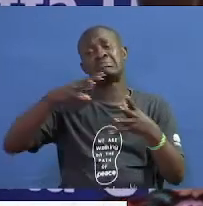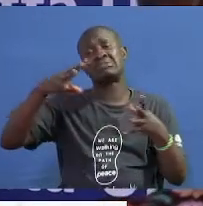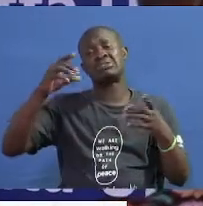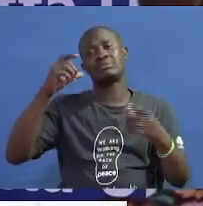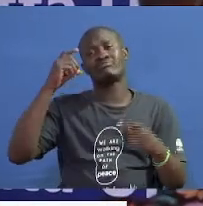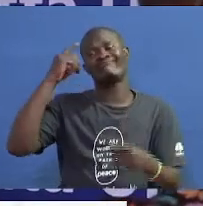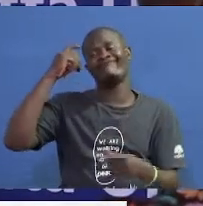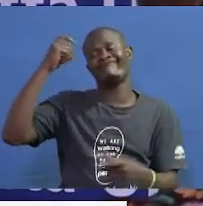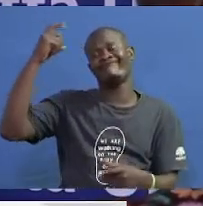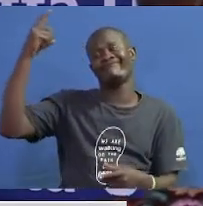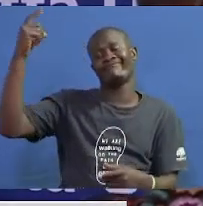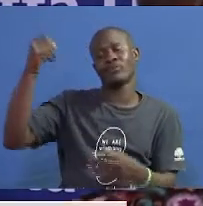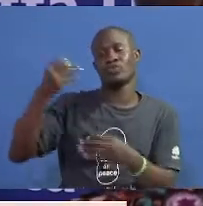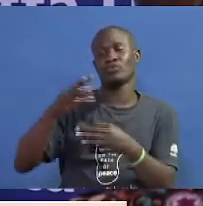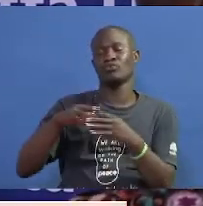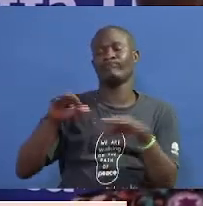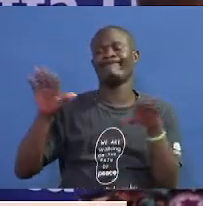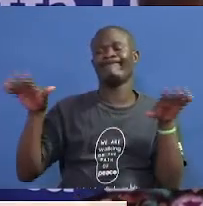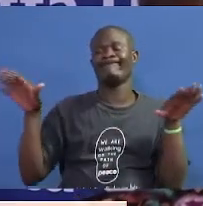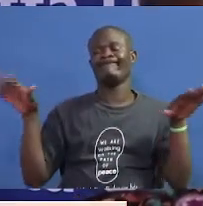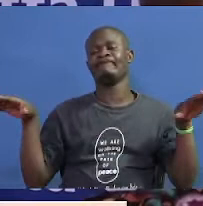Institute and Butterfly?